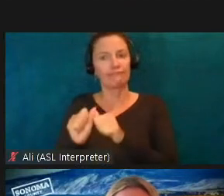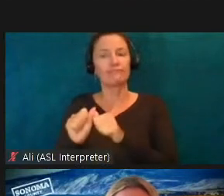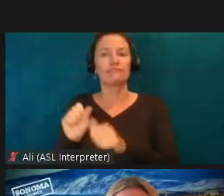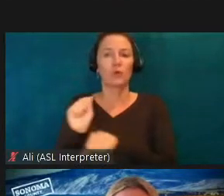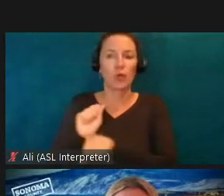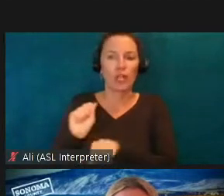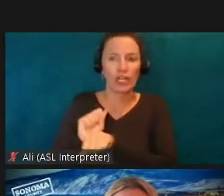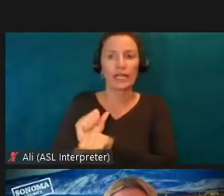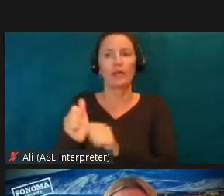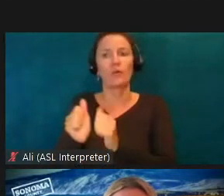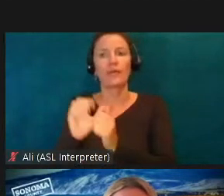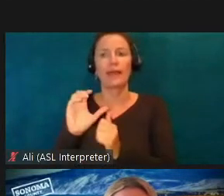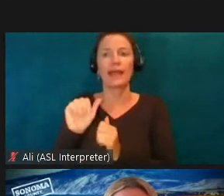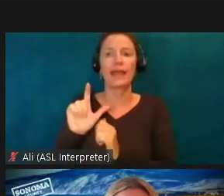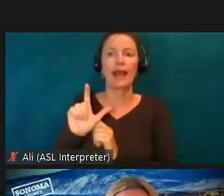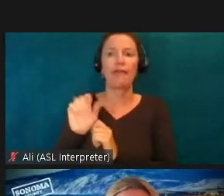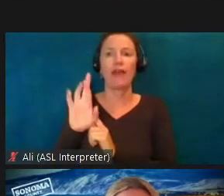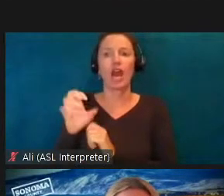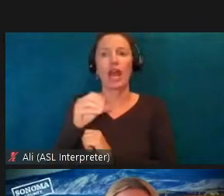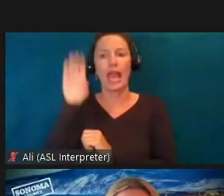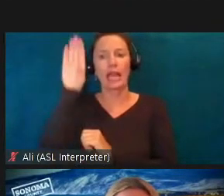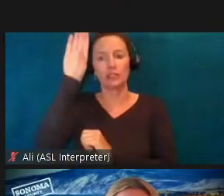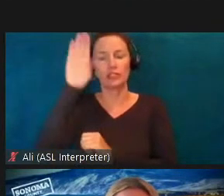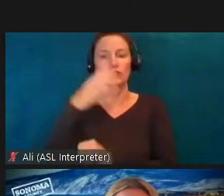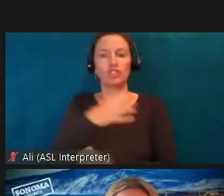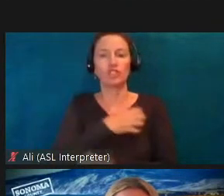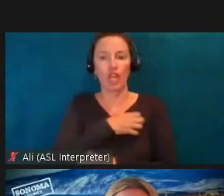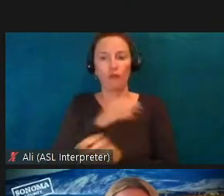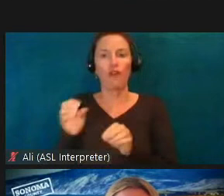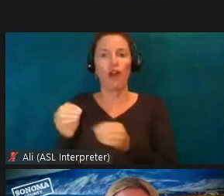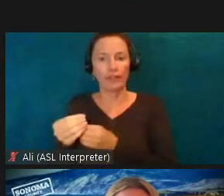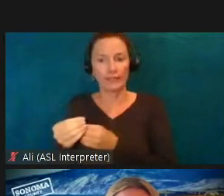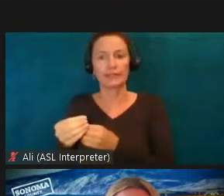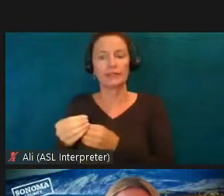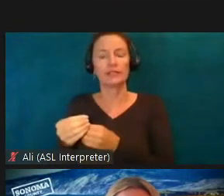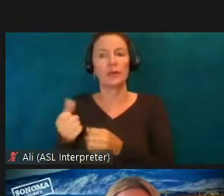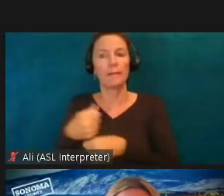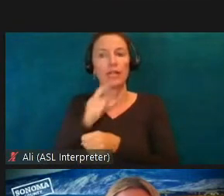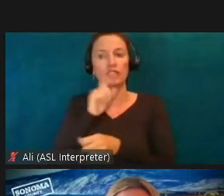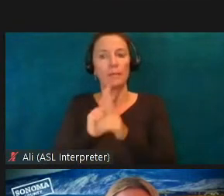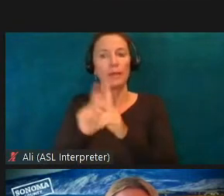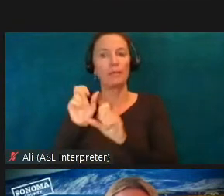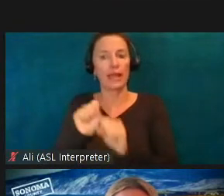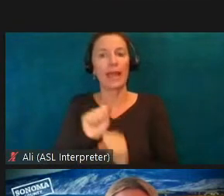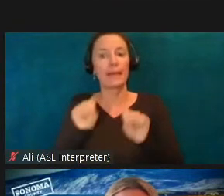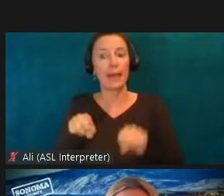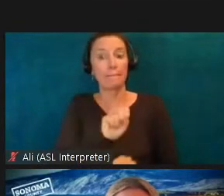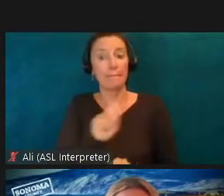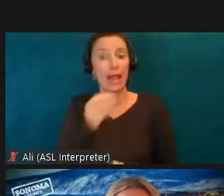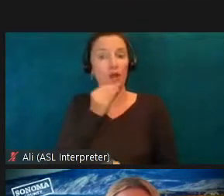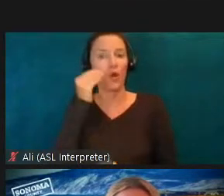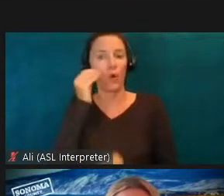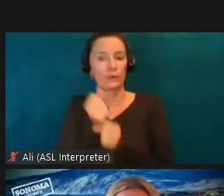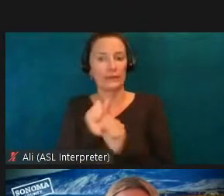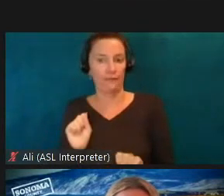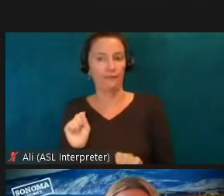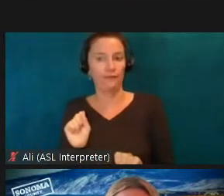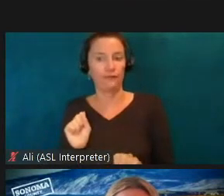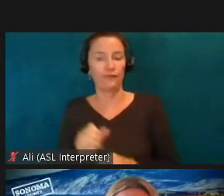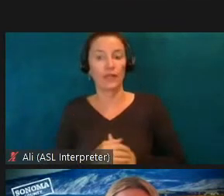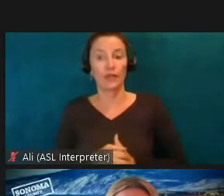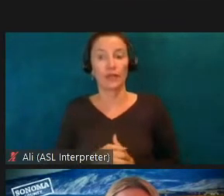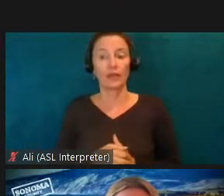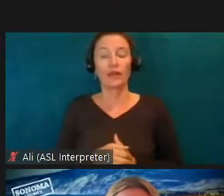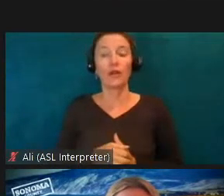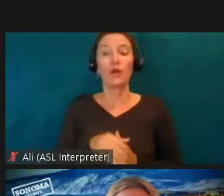collaboration with CAL FIRE and the Sheriff's Office to making sure that we're able to get people back into their homes safely. We